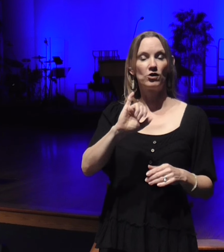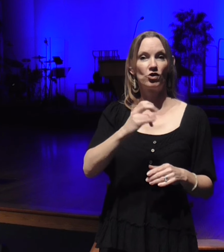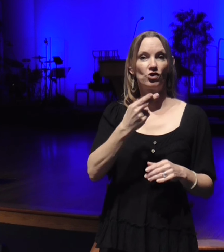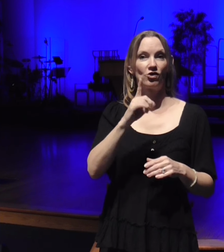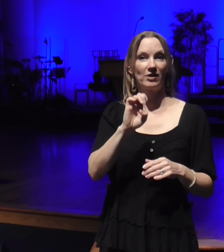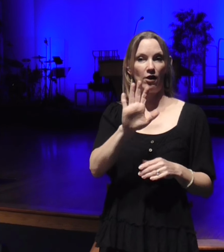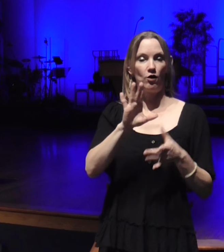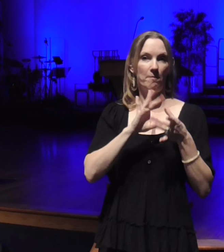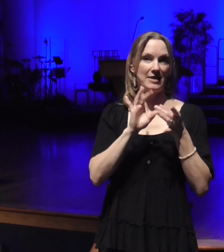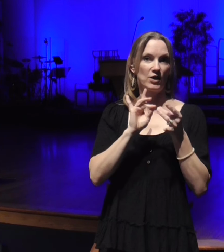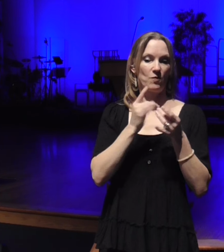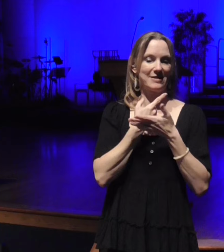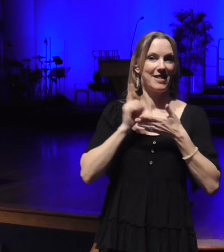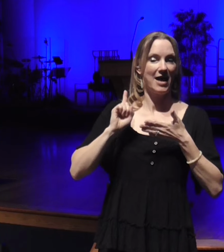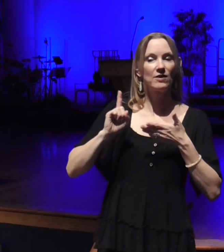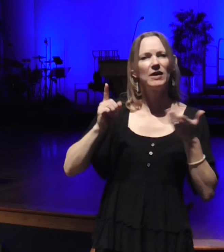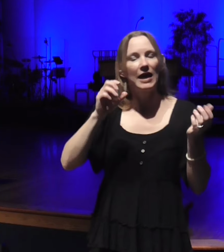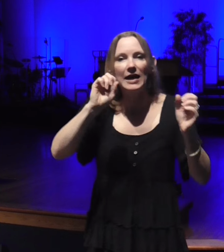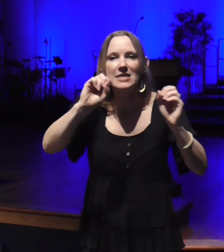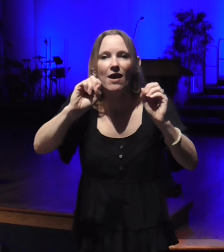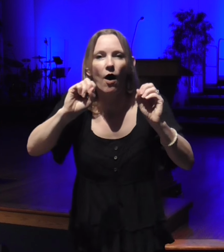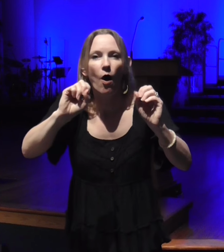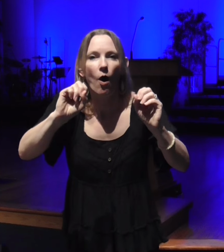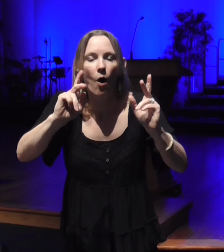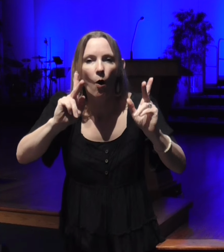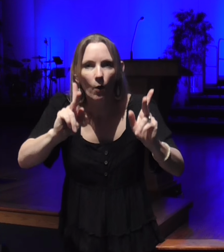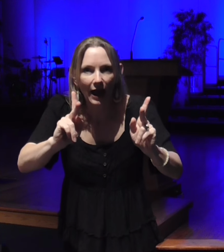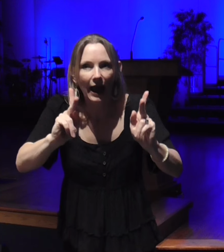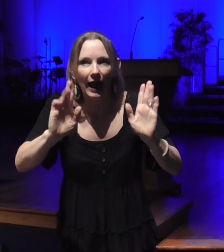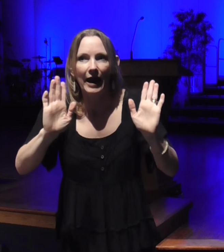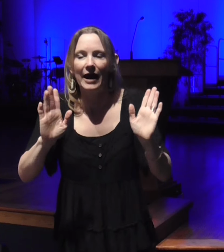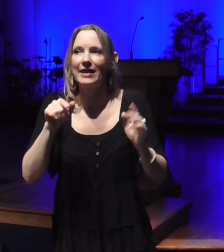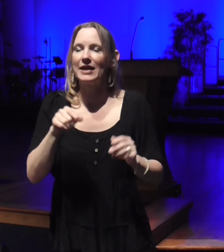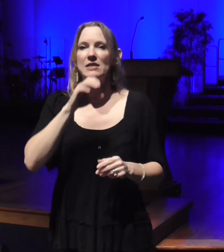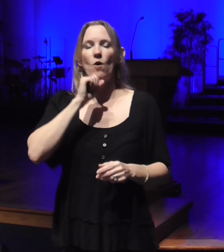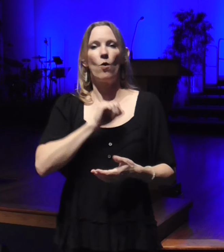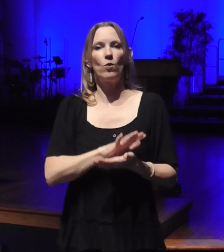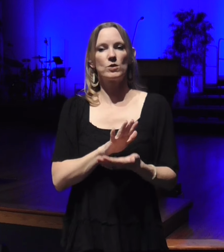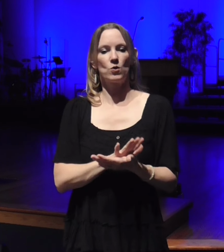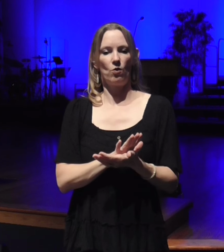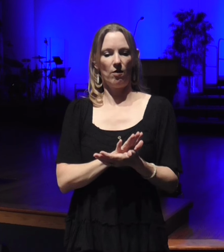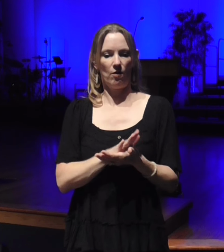okay. We should get this old school room